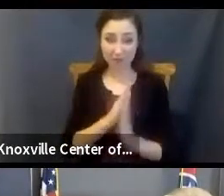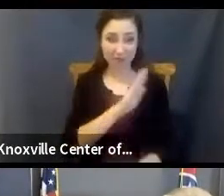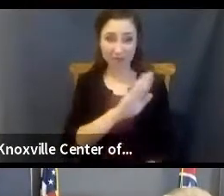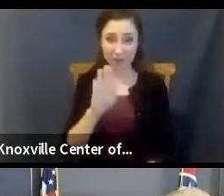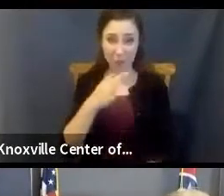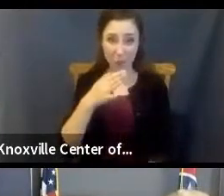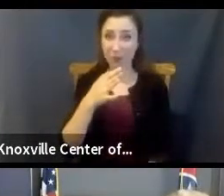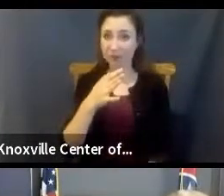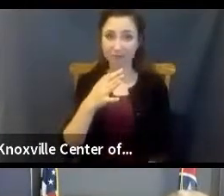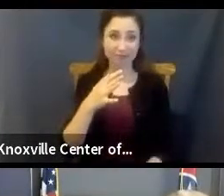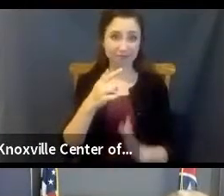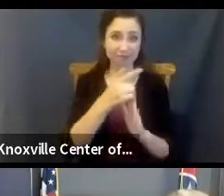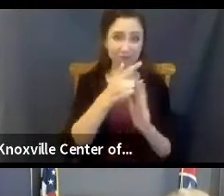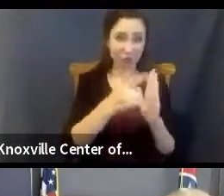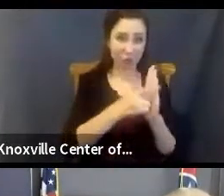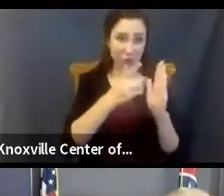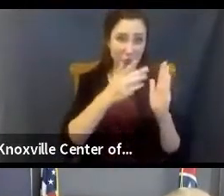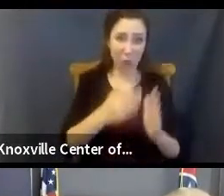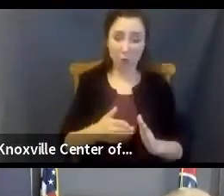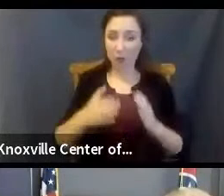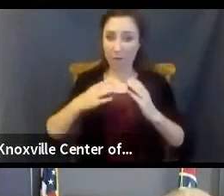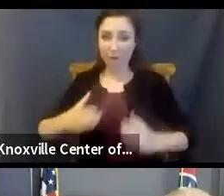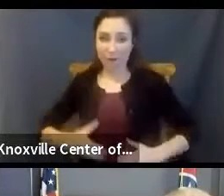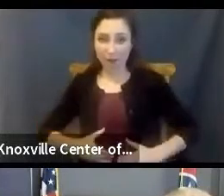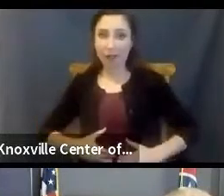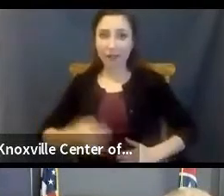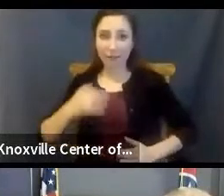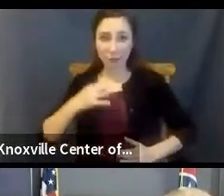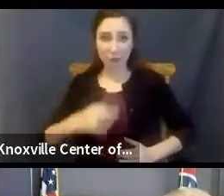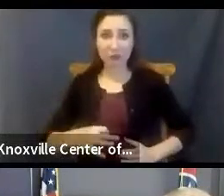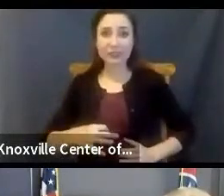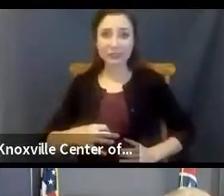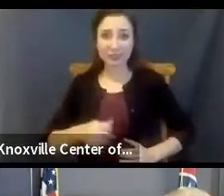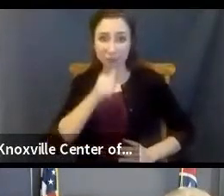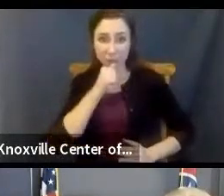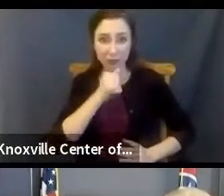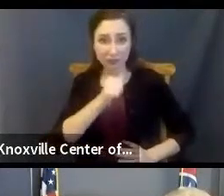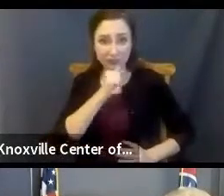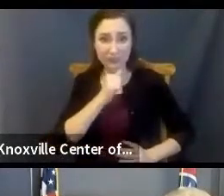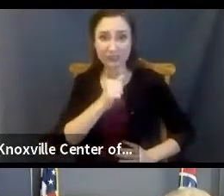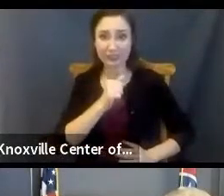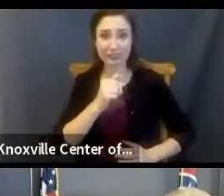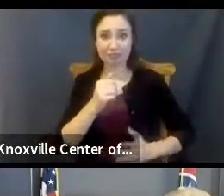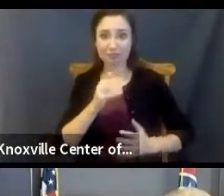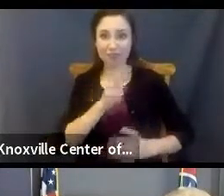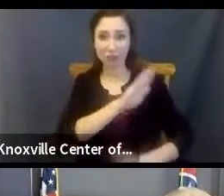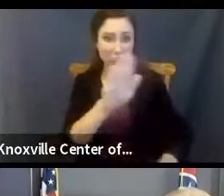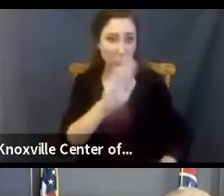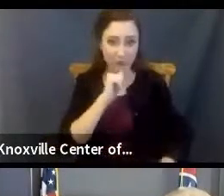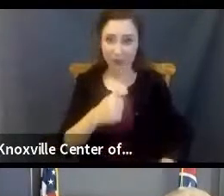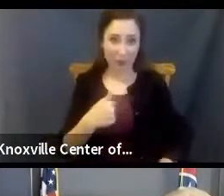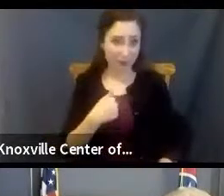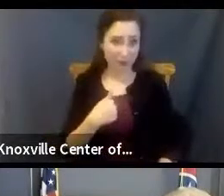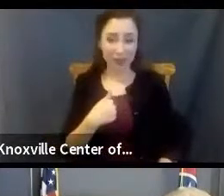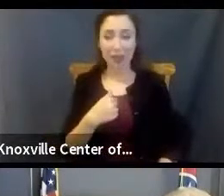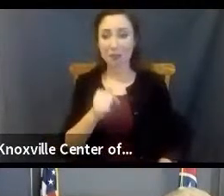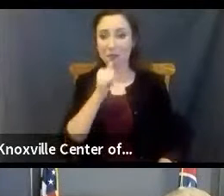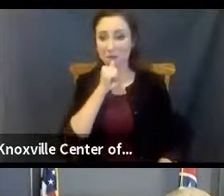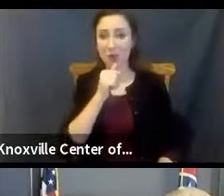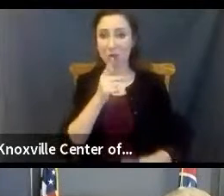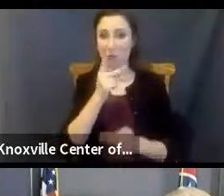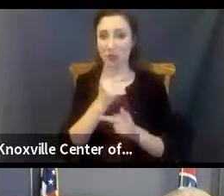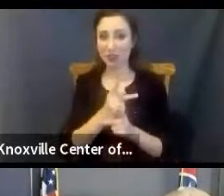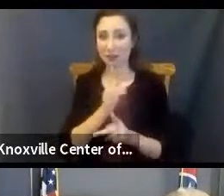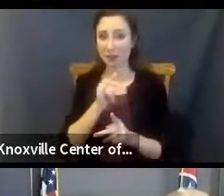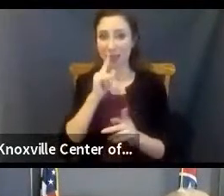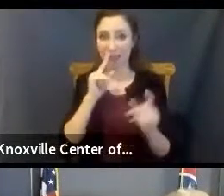me. But having said that, I would prefer to keep most of my strategies to myself.